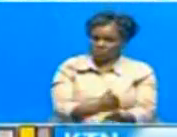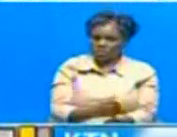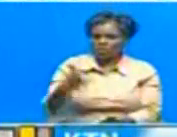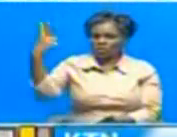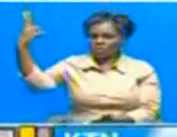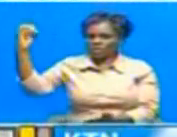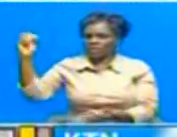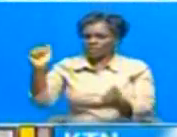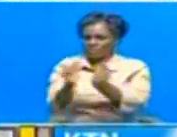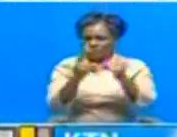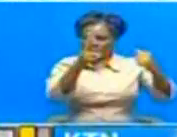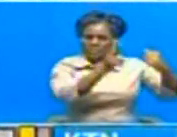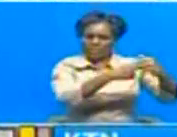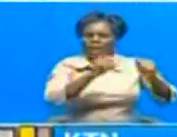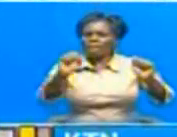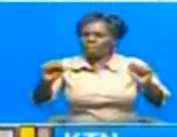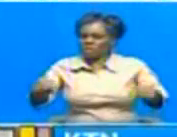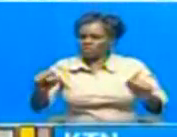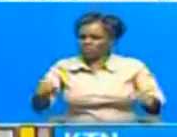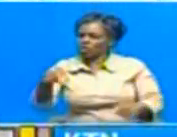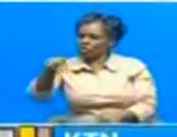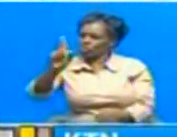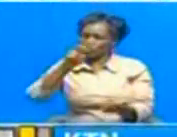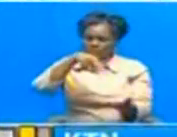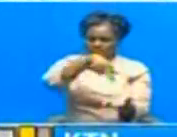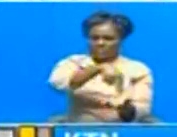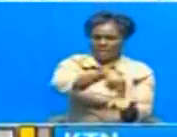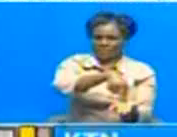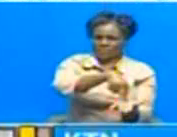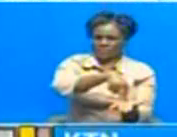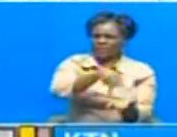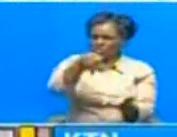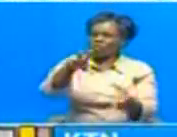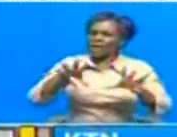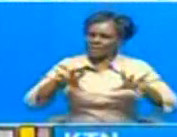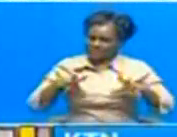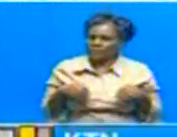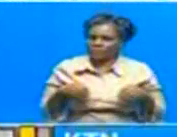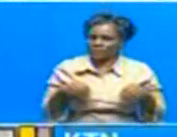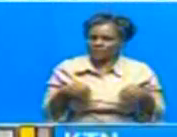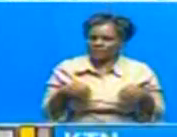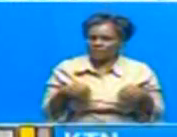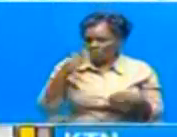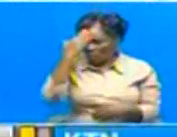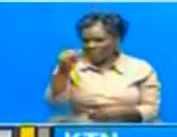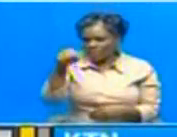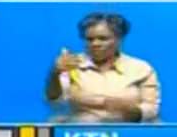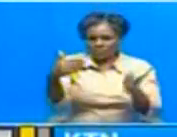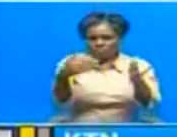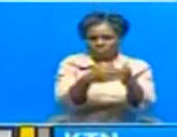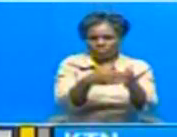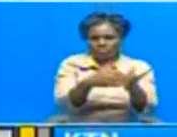in 2017 you could be very well in the ballot paper. Do you not agree with the reasons why the president refused to assent to that